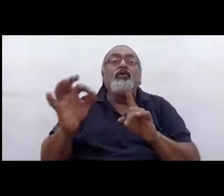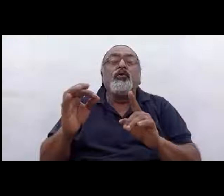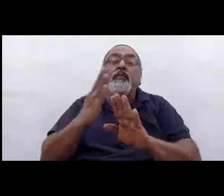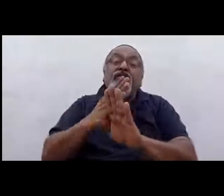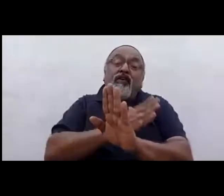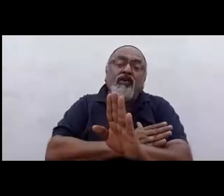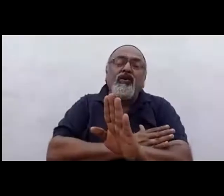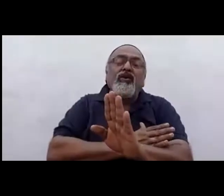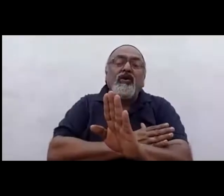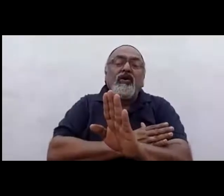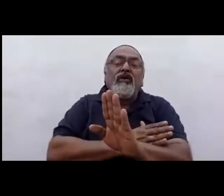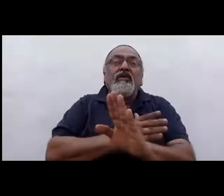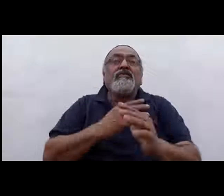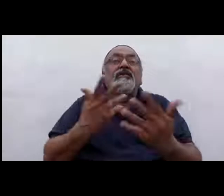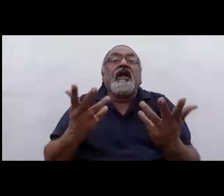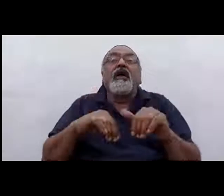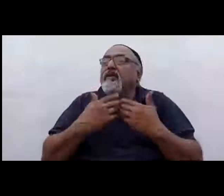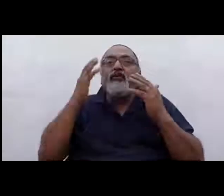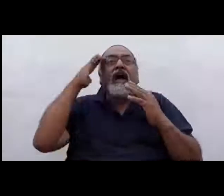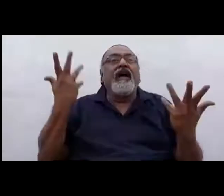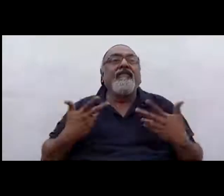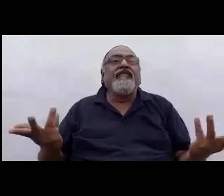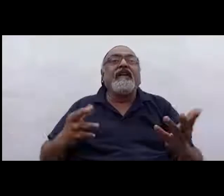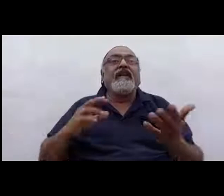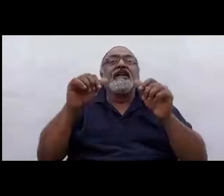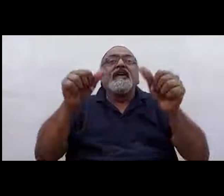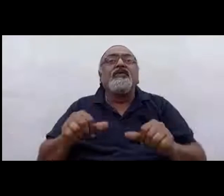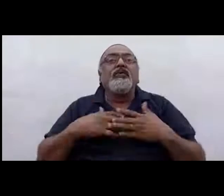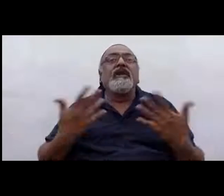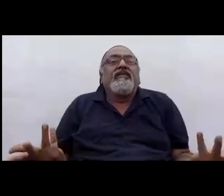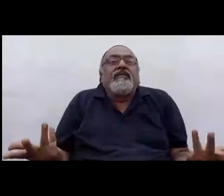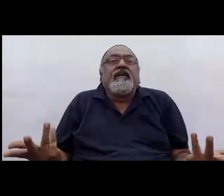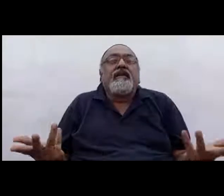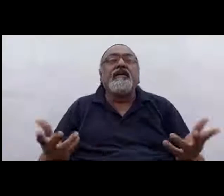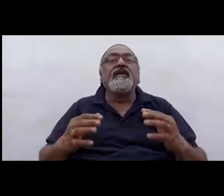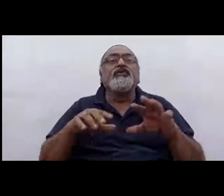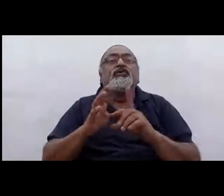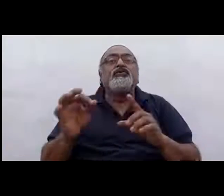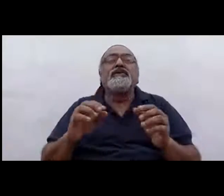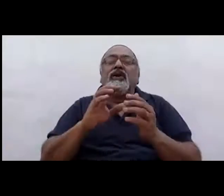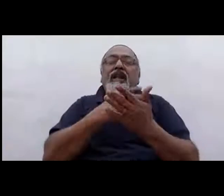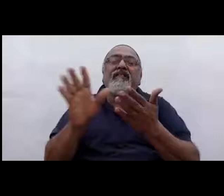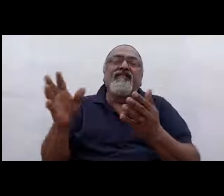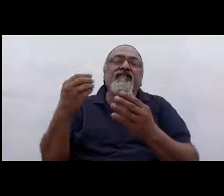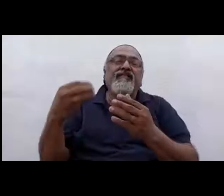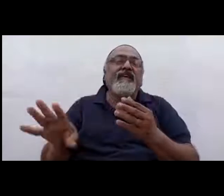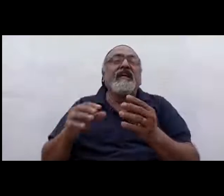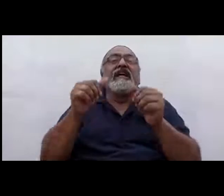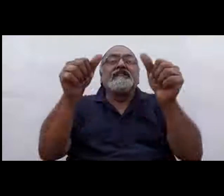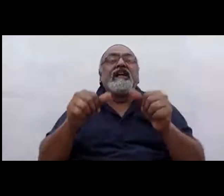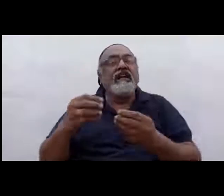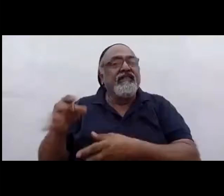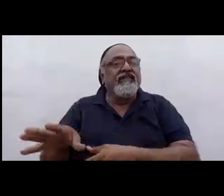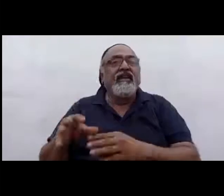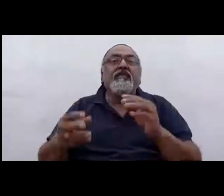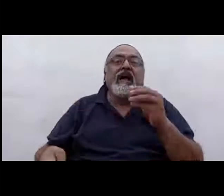cases, obviously we will not get any result, so we can omit the result, and instead we can